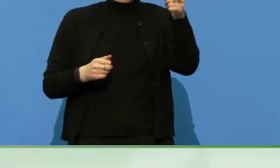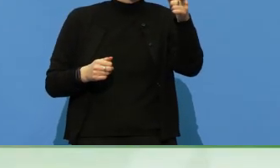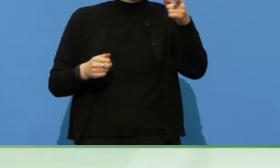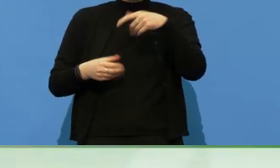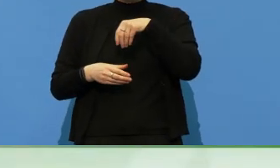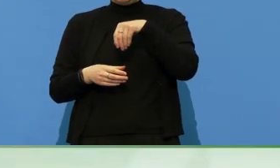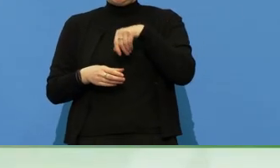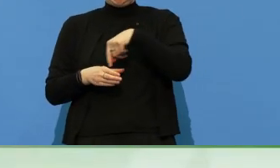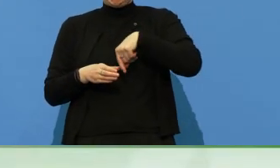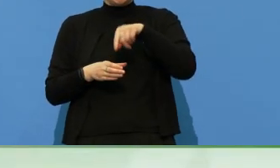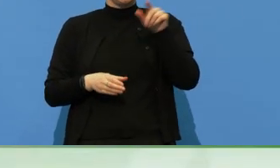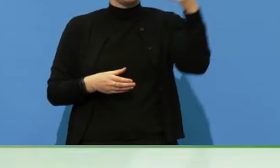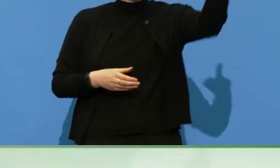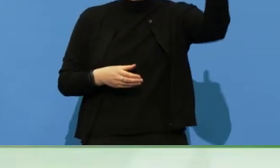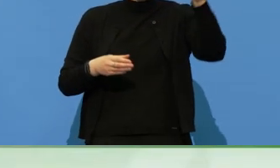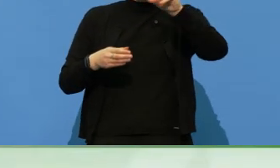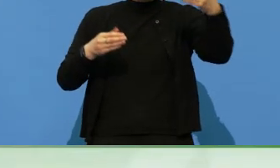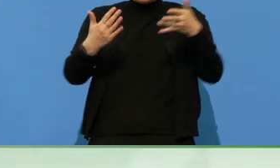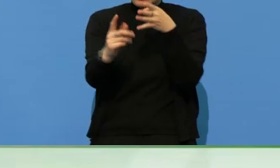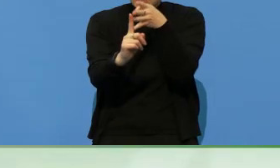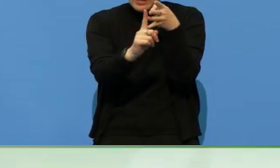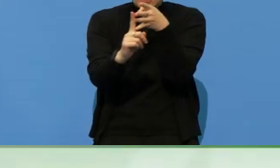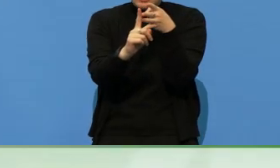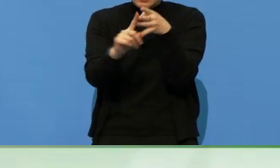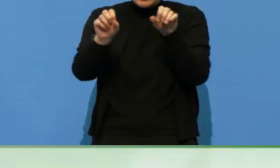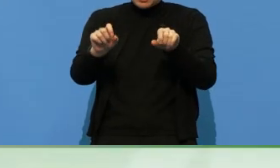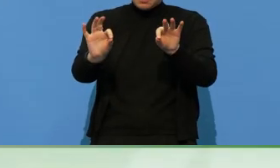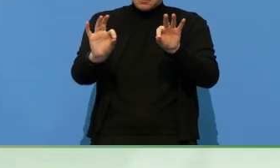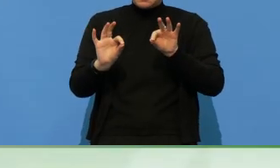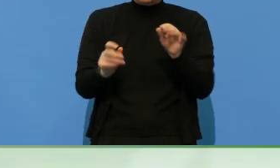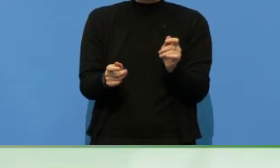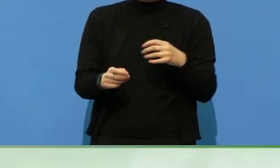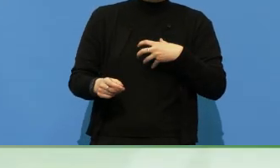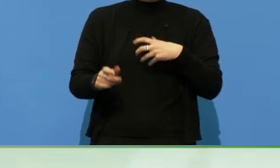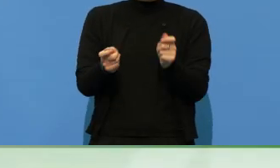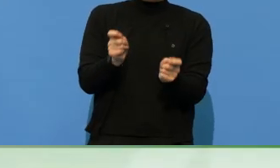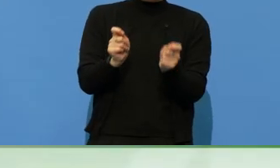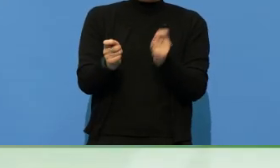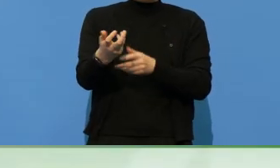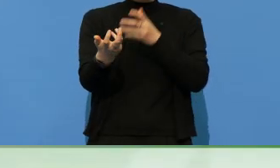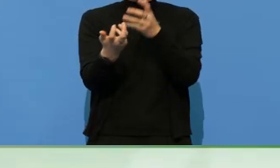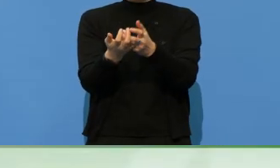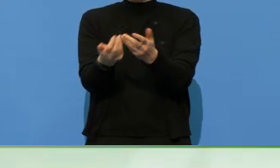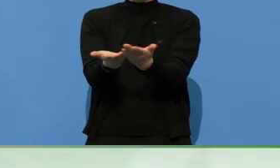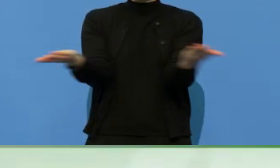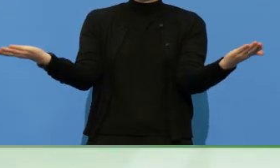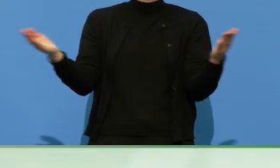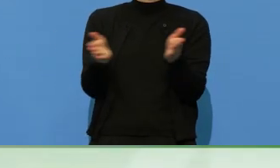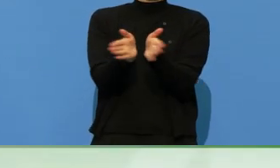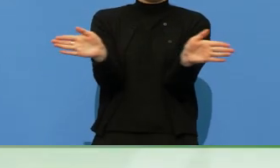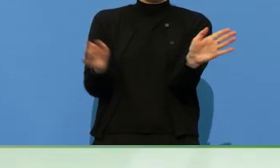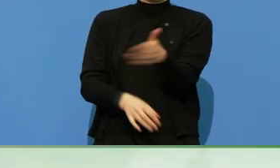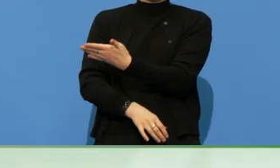so with the people, you know, so they can adjust what is not good, and make the